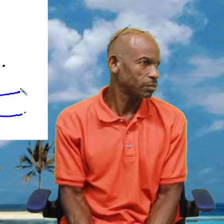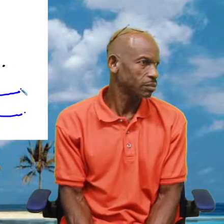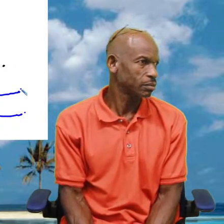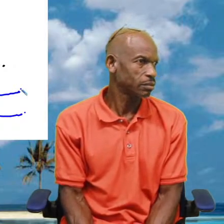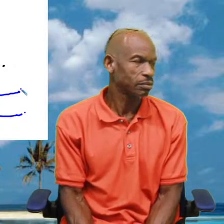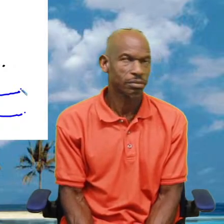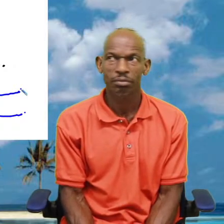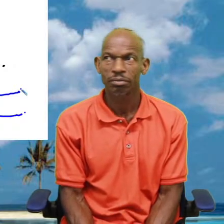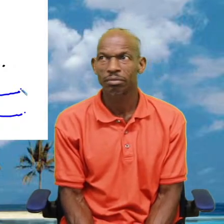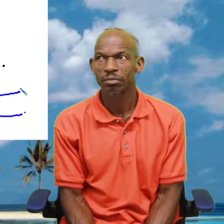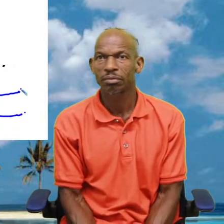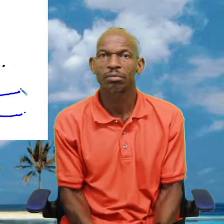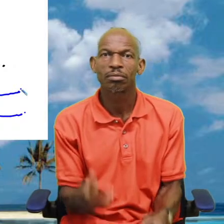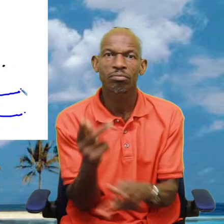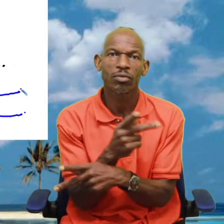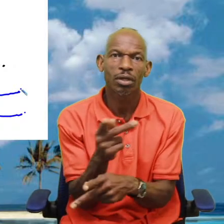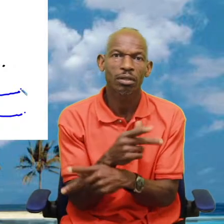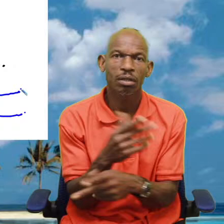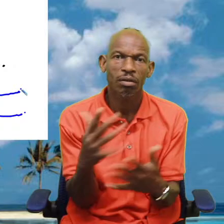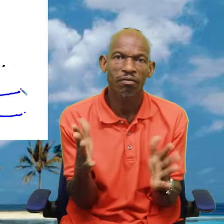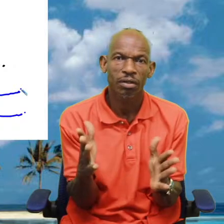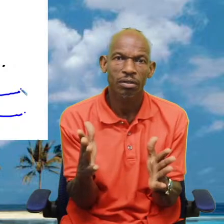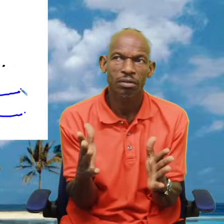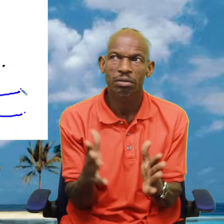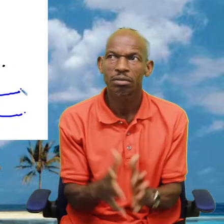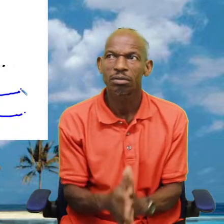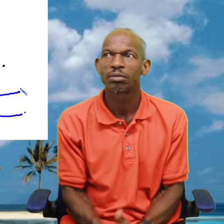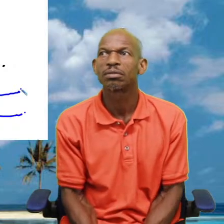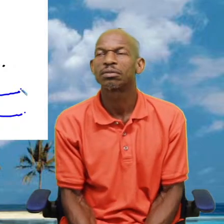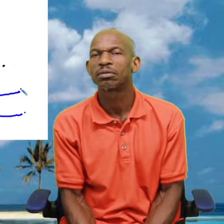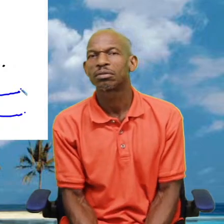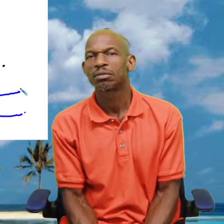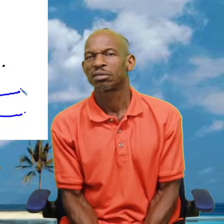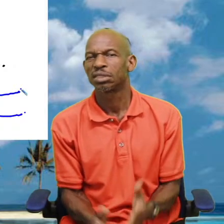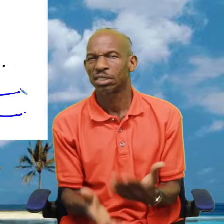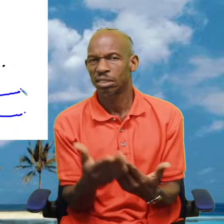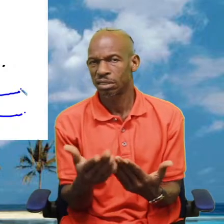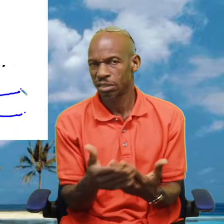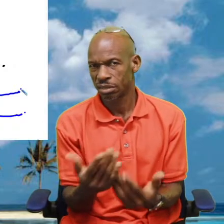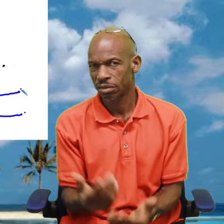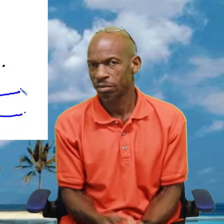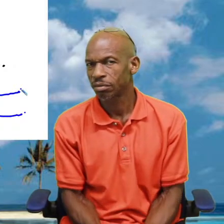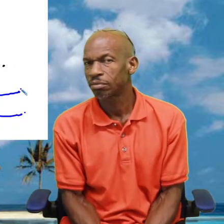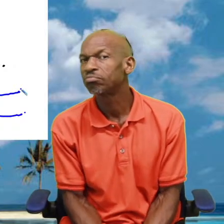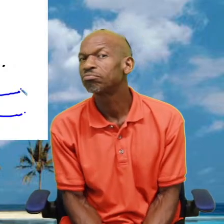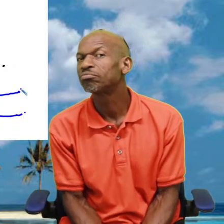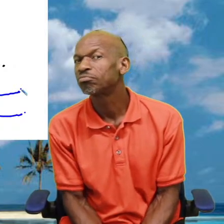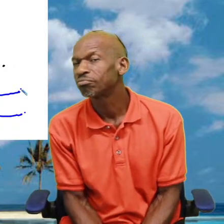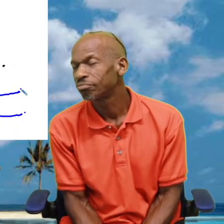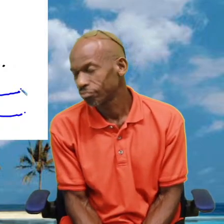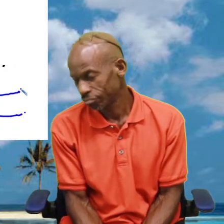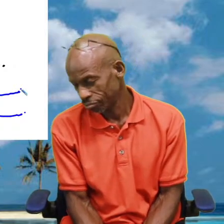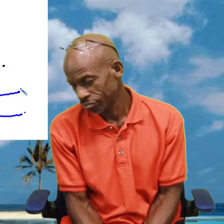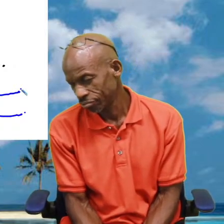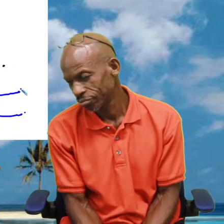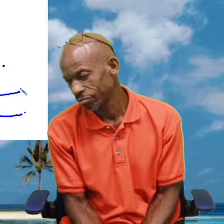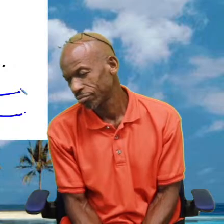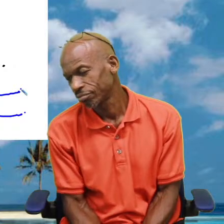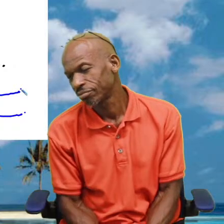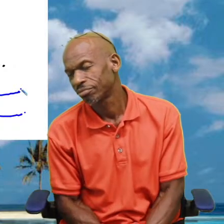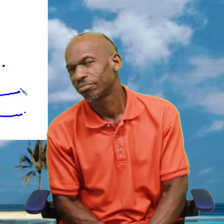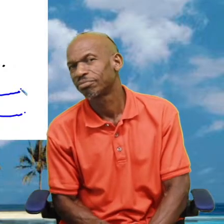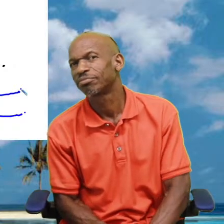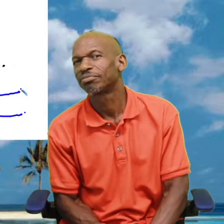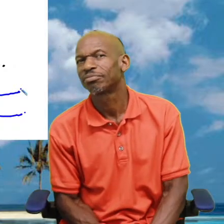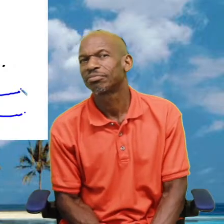I'm saying Canton. Yes, Canton, level 1 is very easy, I know. Level 1 is very, very